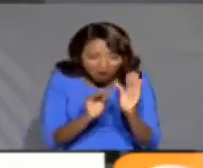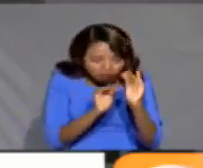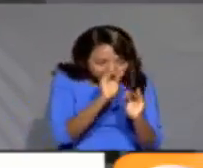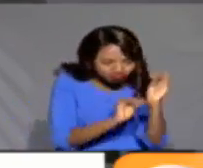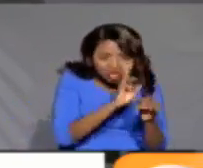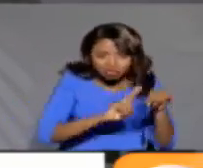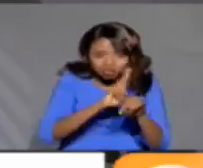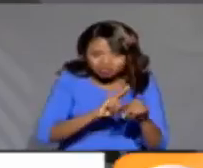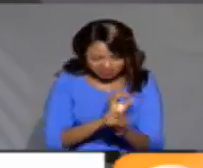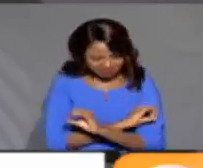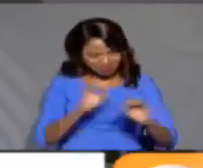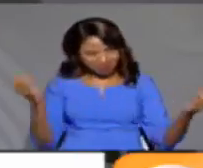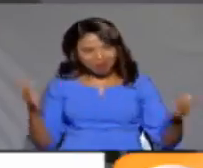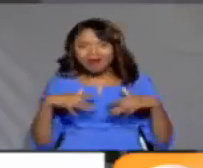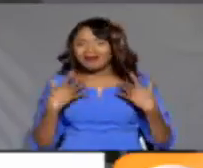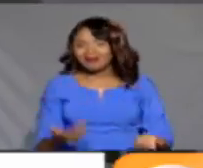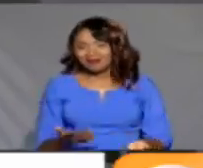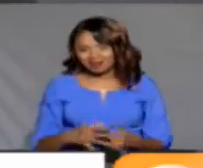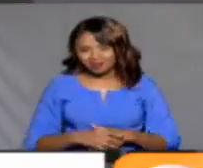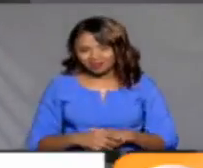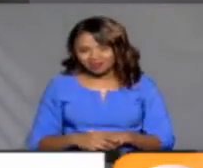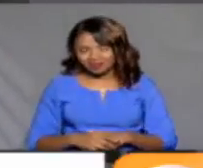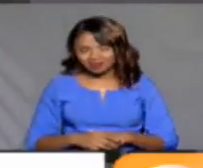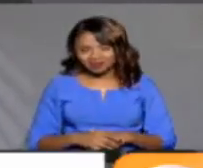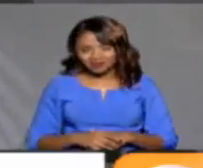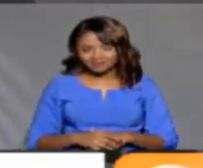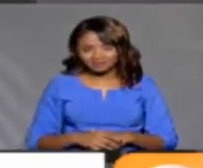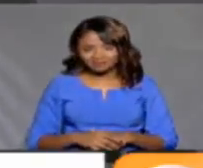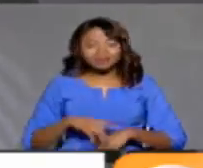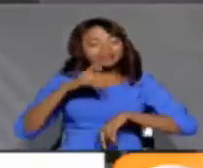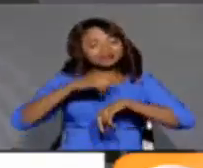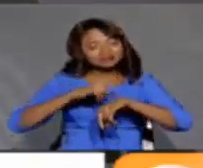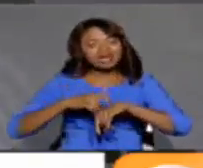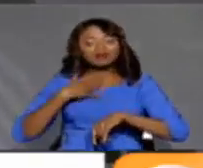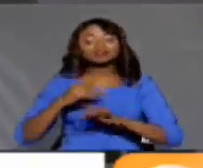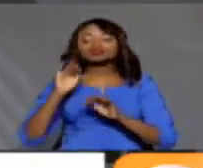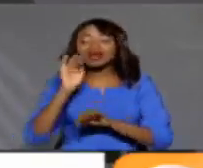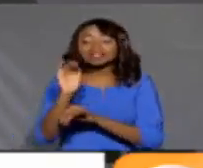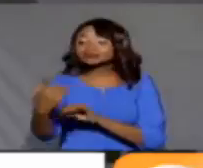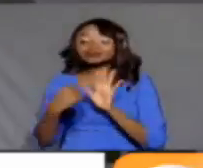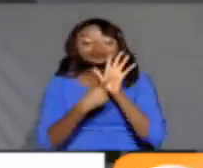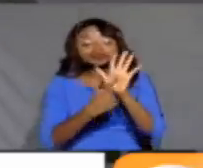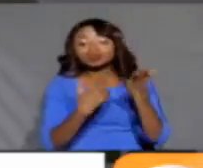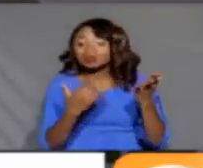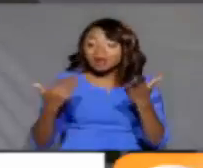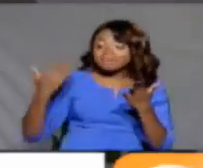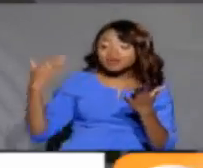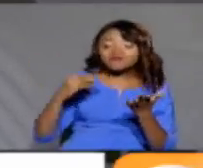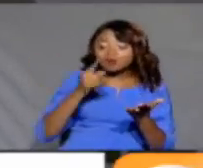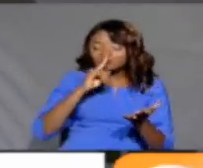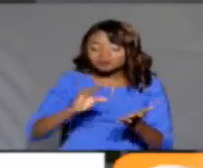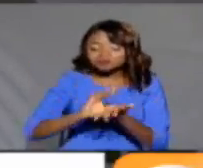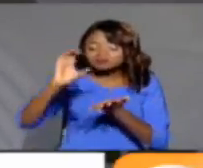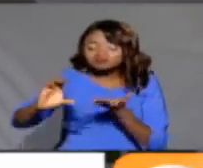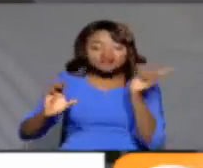country's top judges on resource allocation, but sulk when challenged to show what they did with previous allocations. The immediate